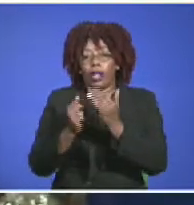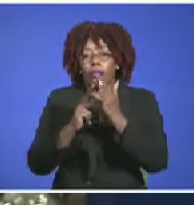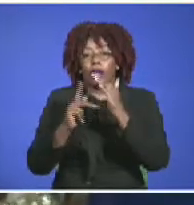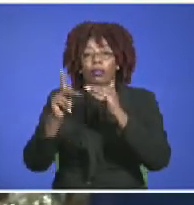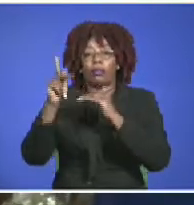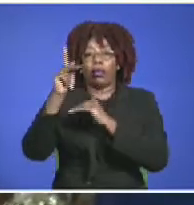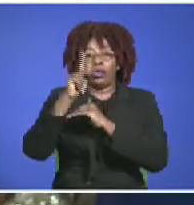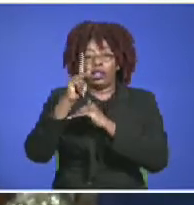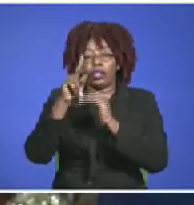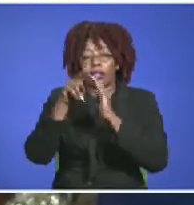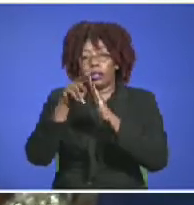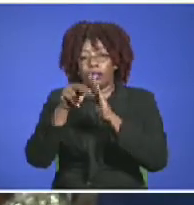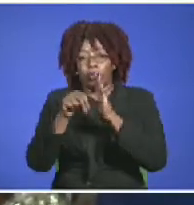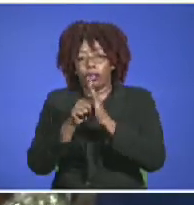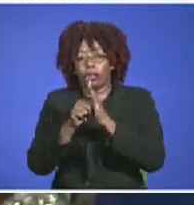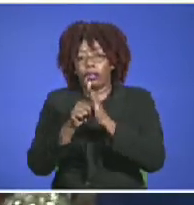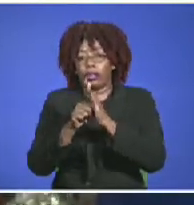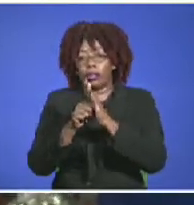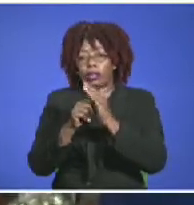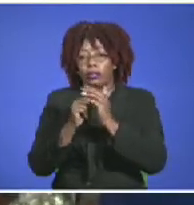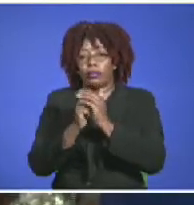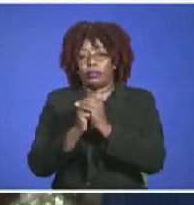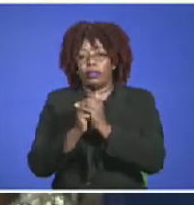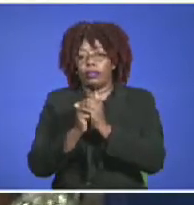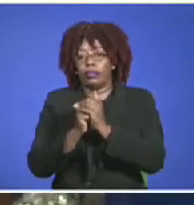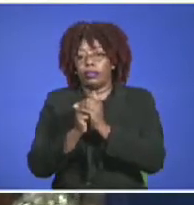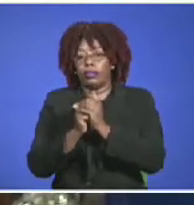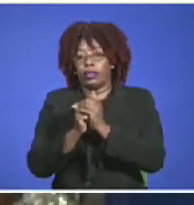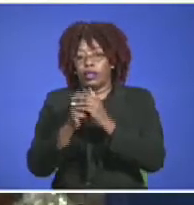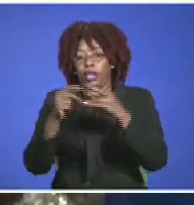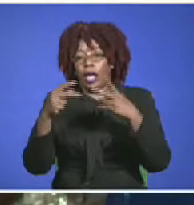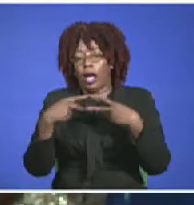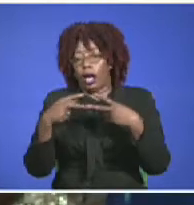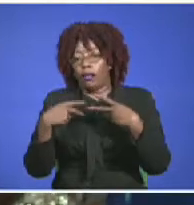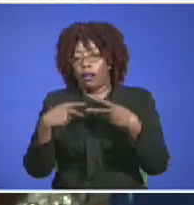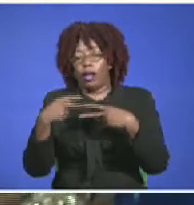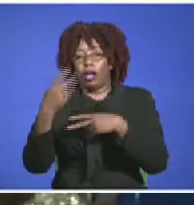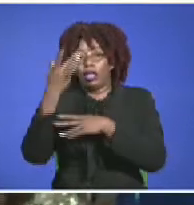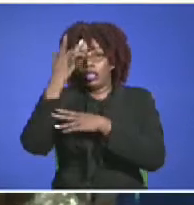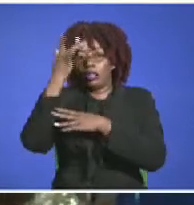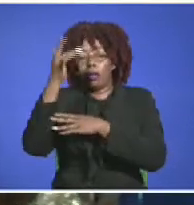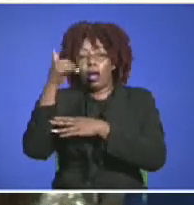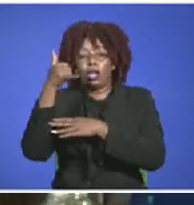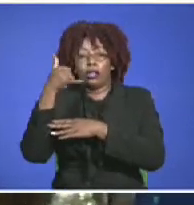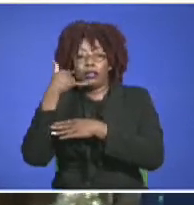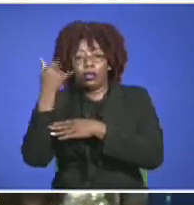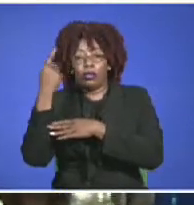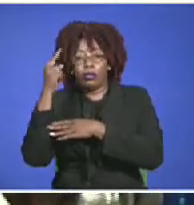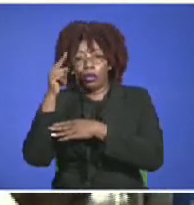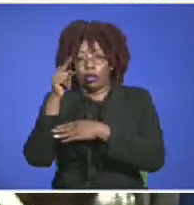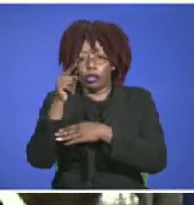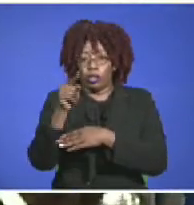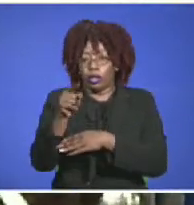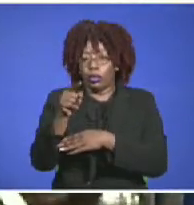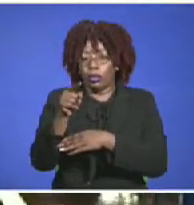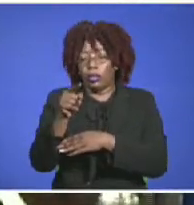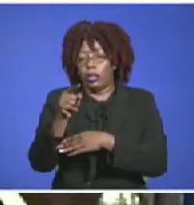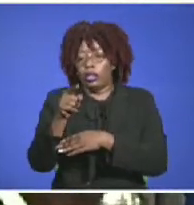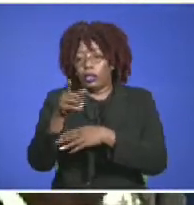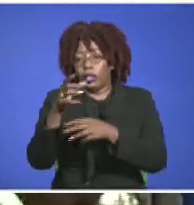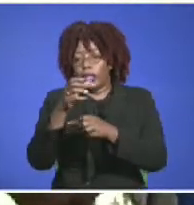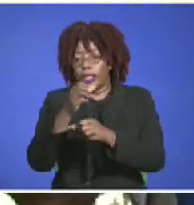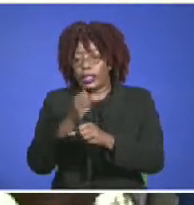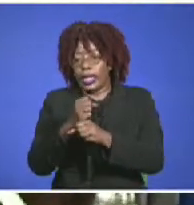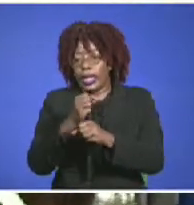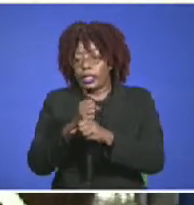the road, of course, you don't want to take your high-end phone on the road, so guess what? We have a nice low-end smartphone for you. You have the Bonino, and you'll be able to get